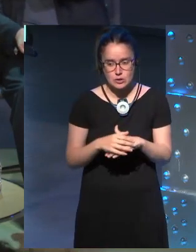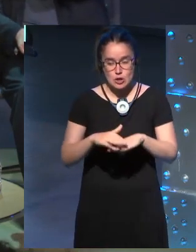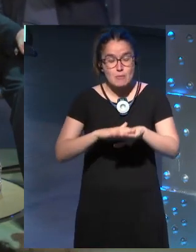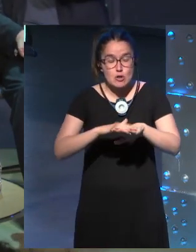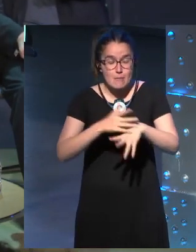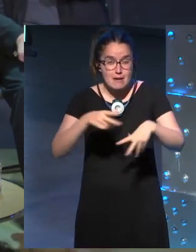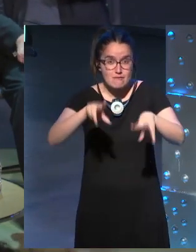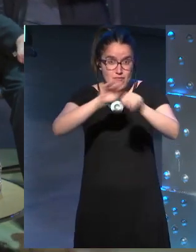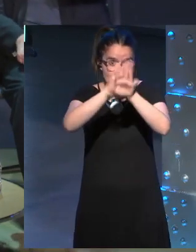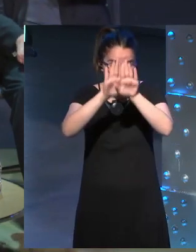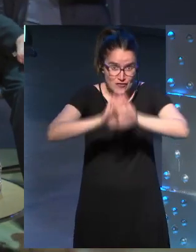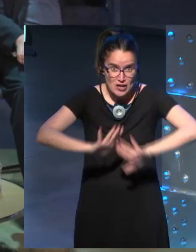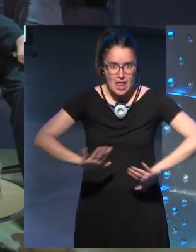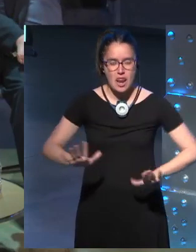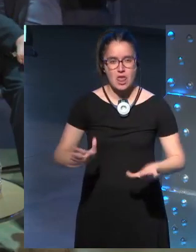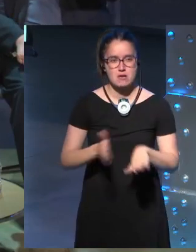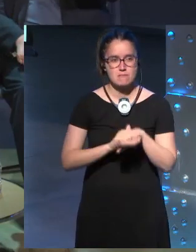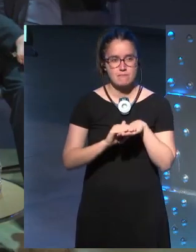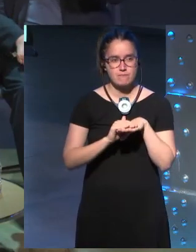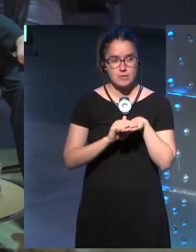but just to end up,